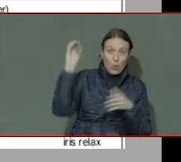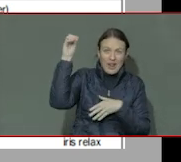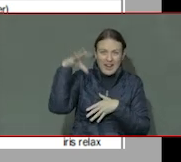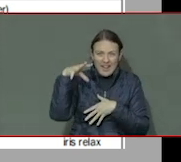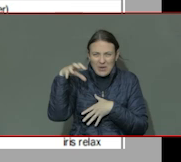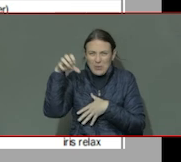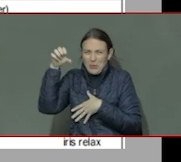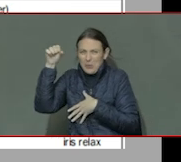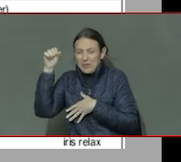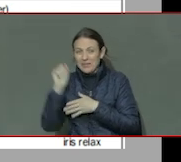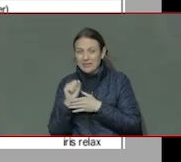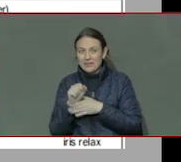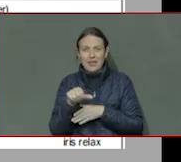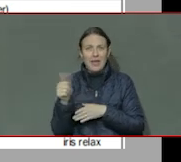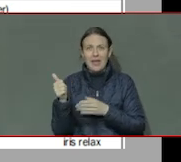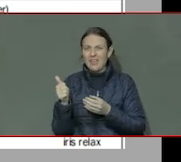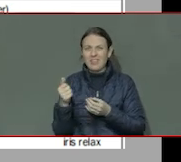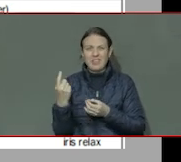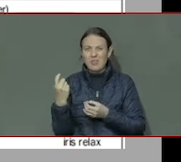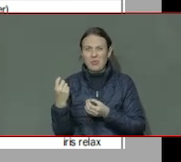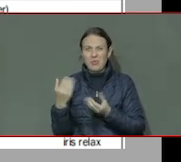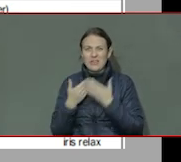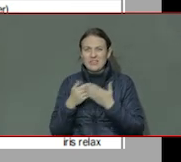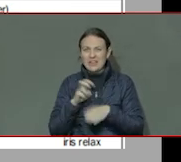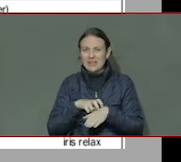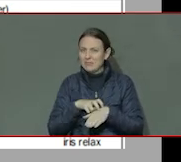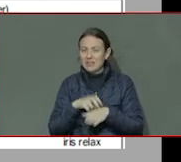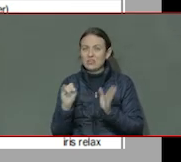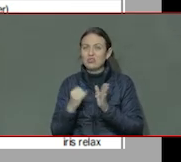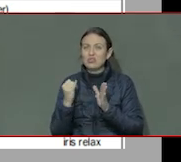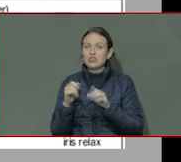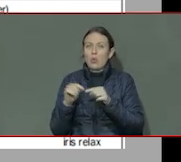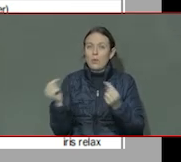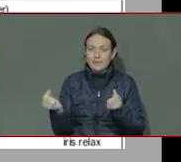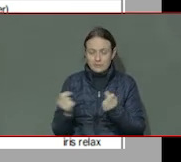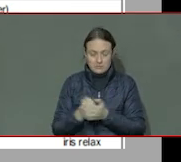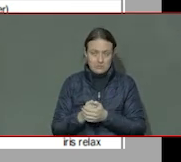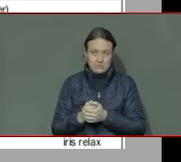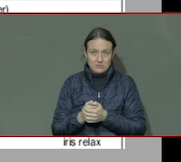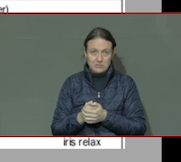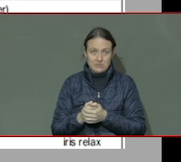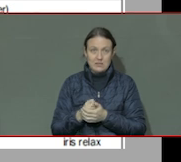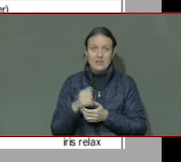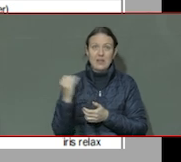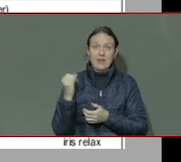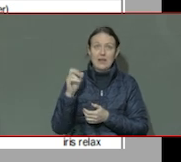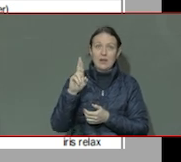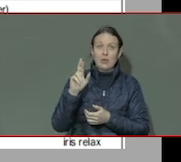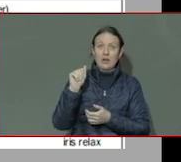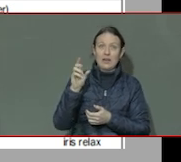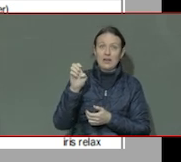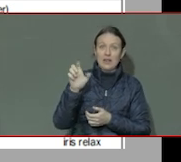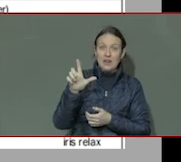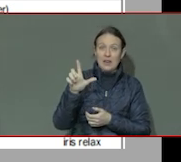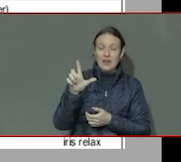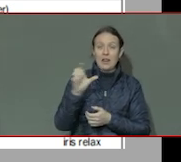You don't study the other one. You just tell yourself it's going to be the other side around. So the radial muscles in bright